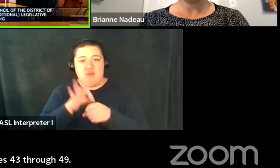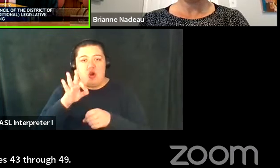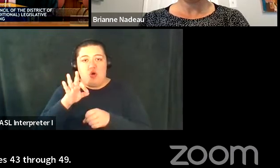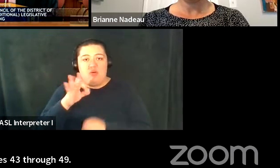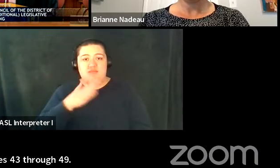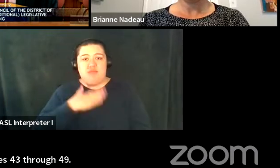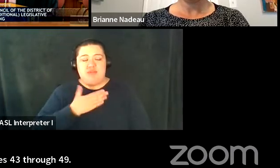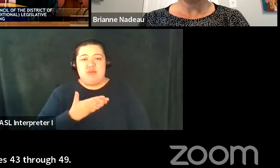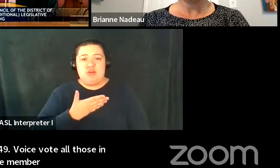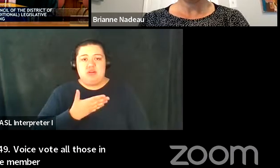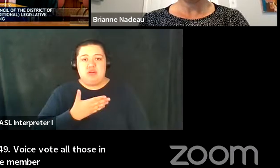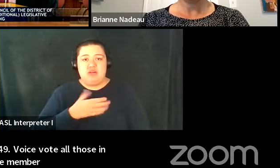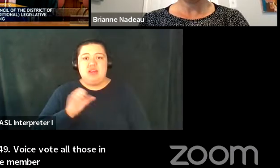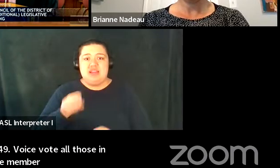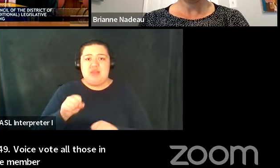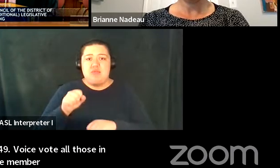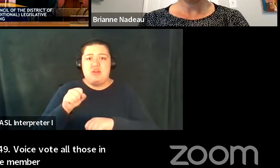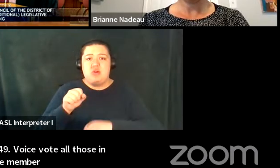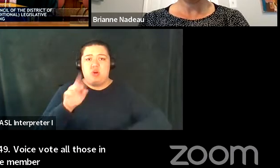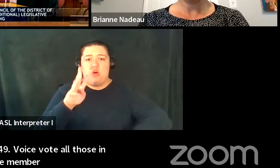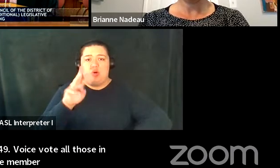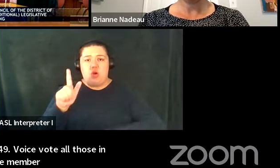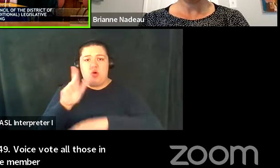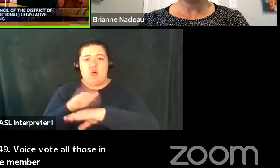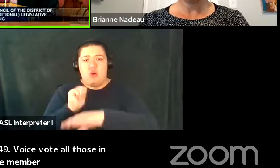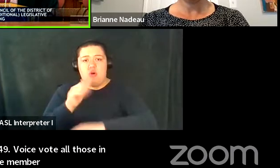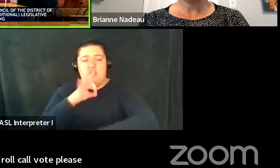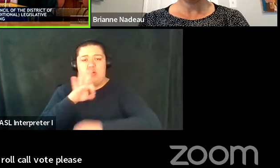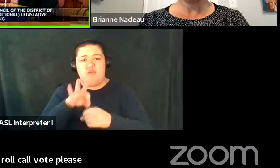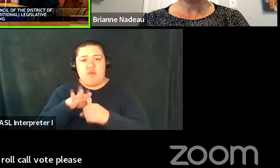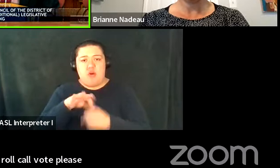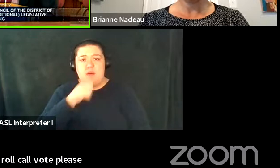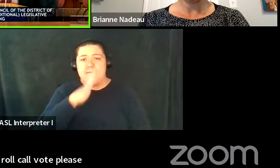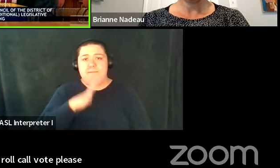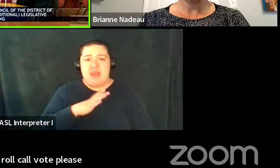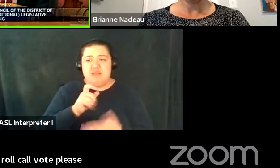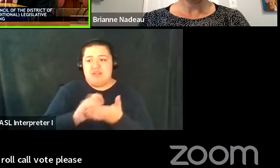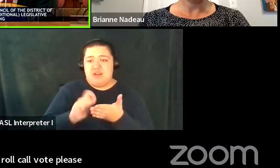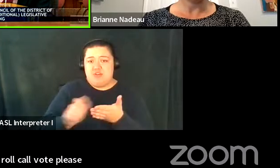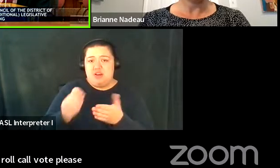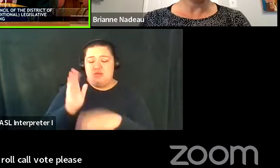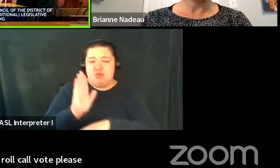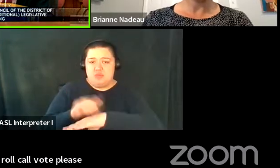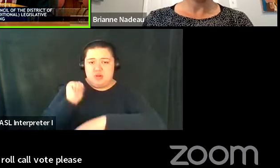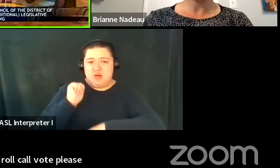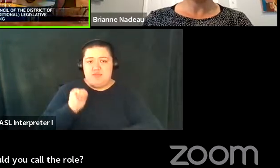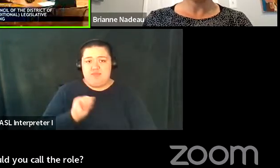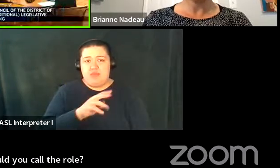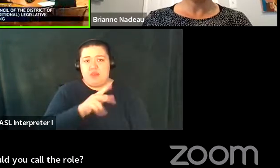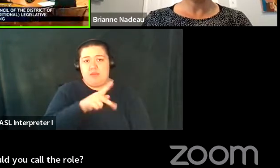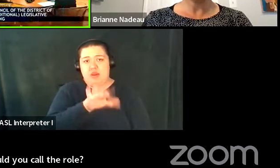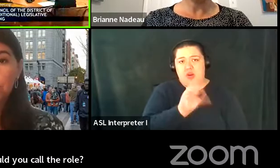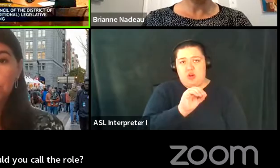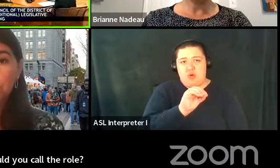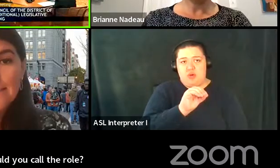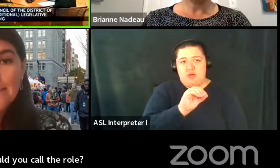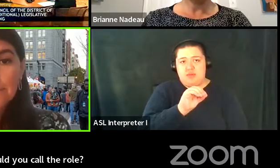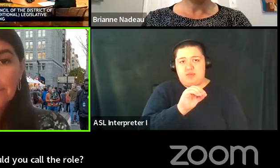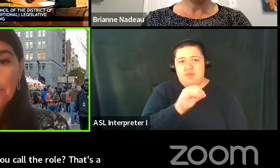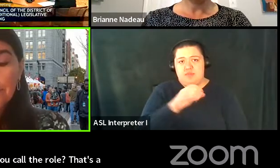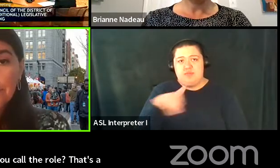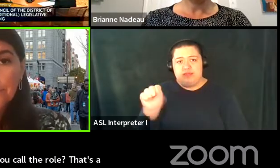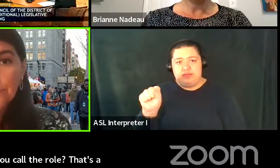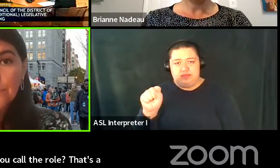of the Mr. amendment, Chairman, can we have a roll call vote, please? Madam Secretary, would you call the roll? Councilmember Pinto,